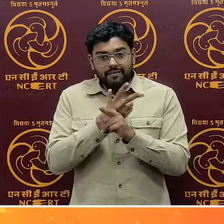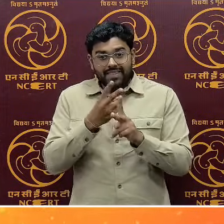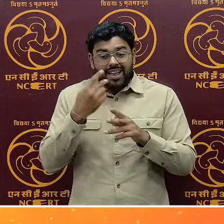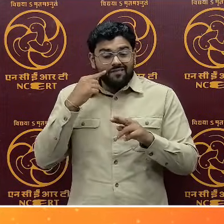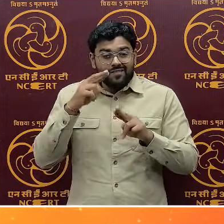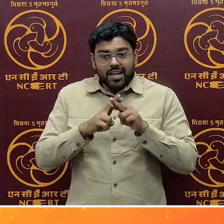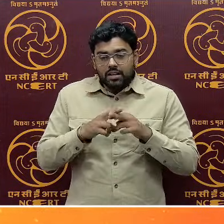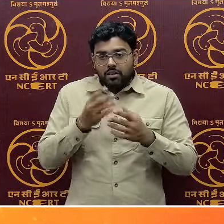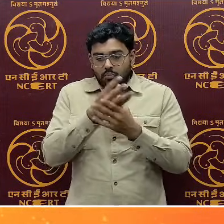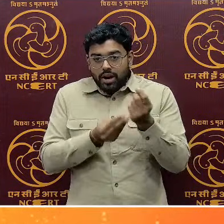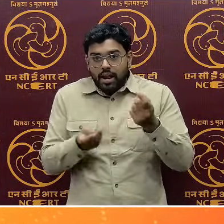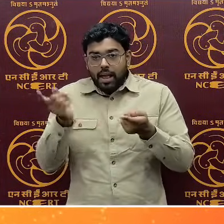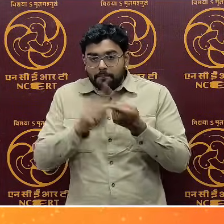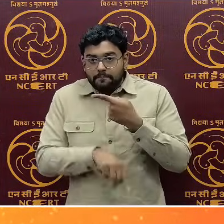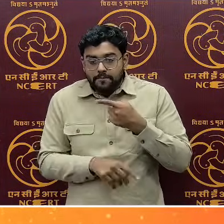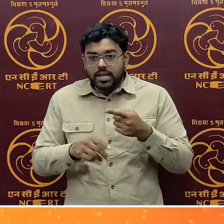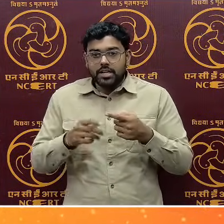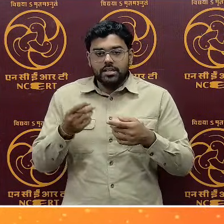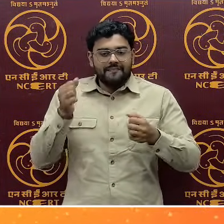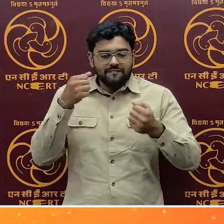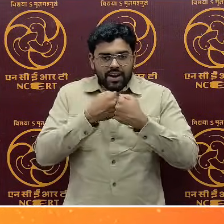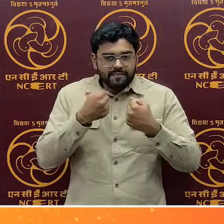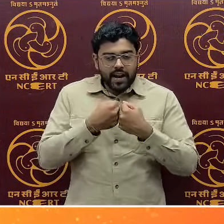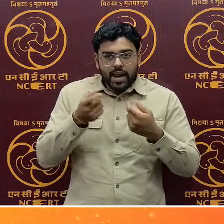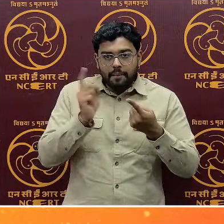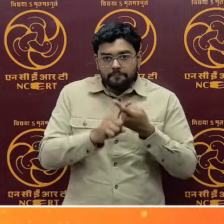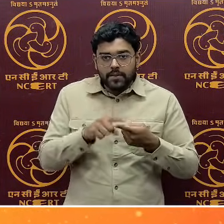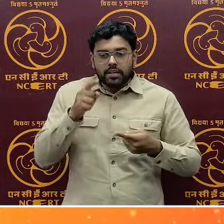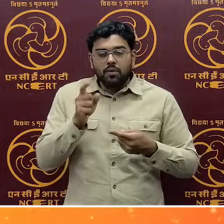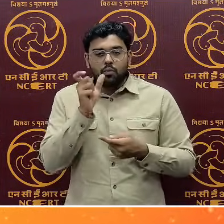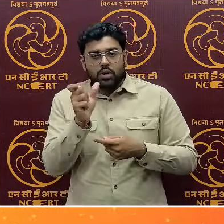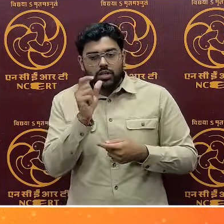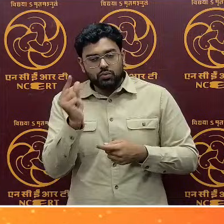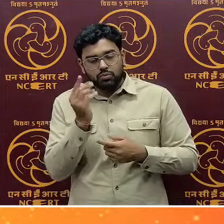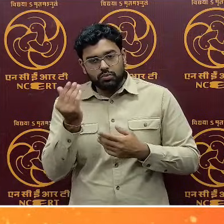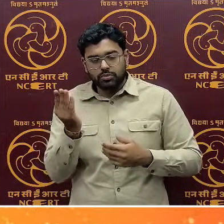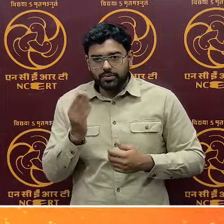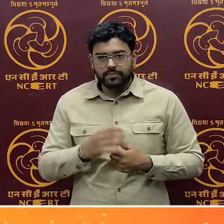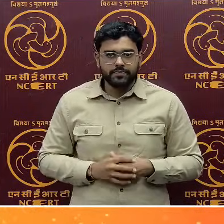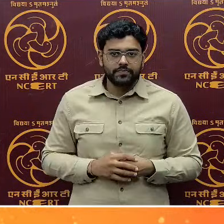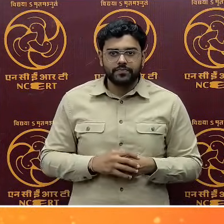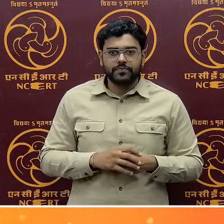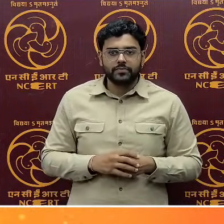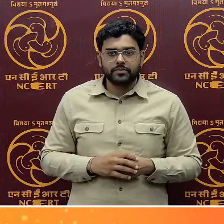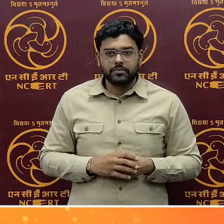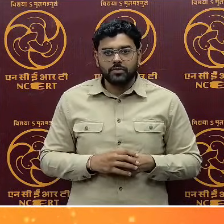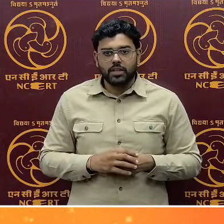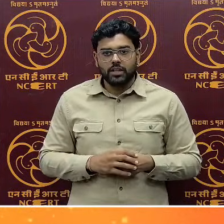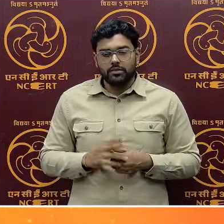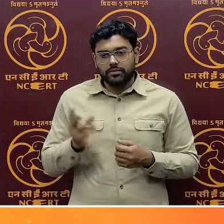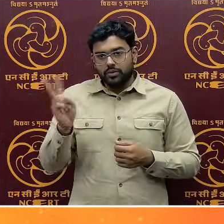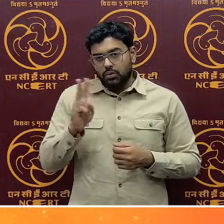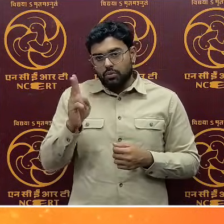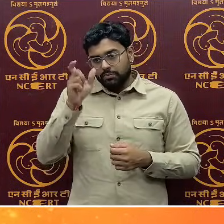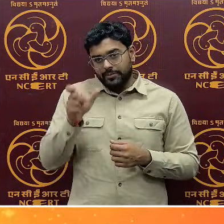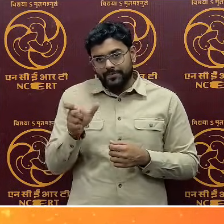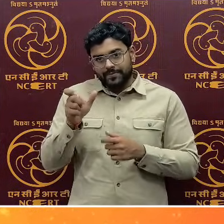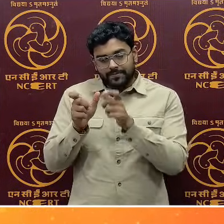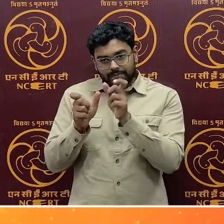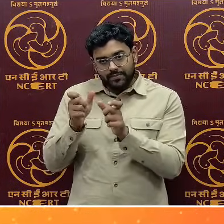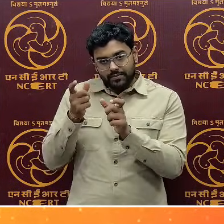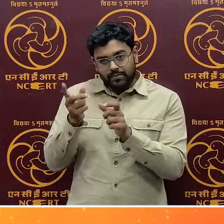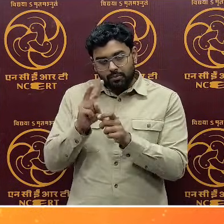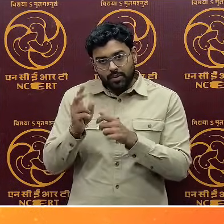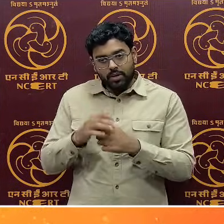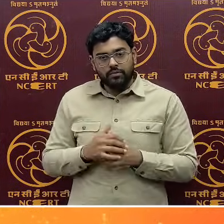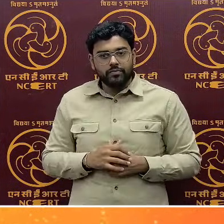where there is use of threat and violence, then you can use the word hold-up. So, these two pulled the hold-up and there